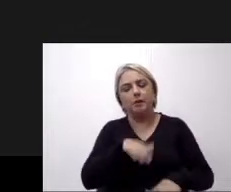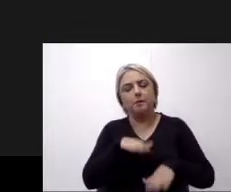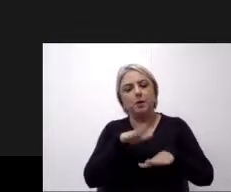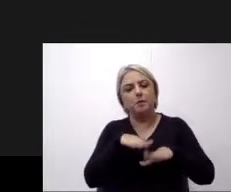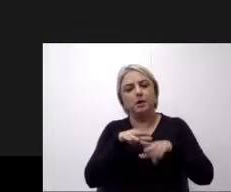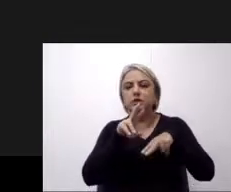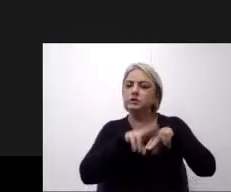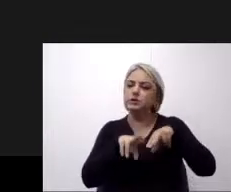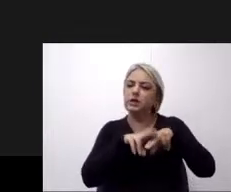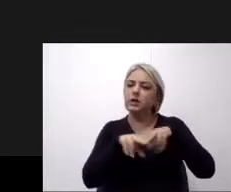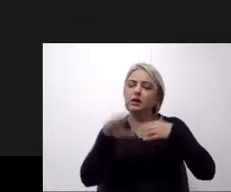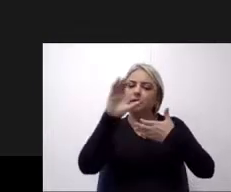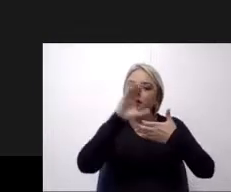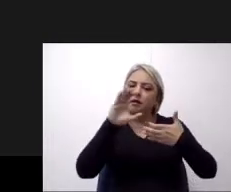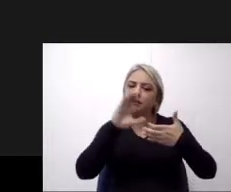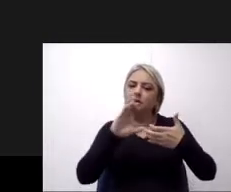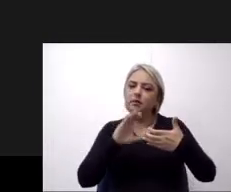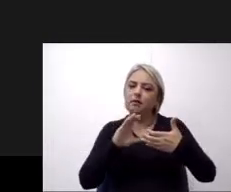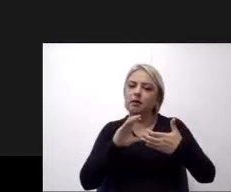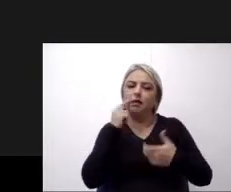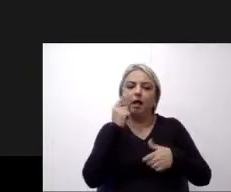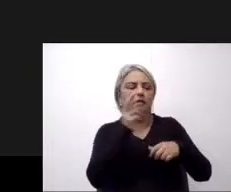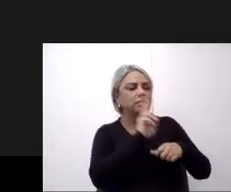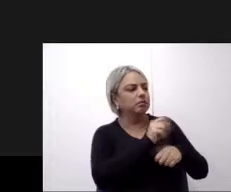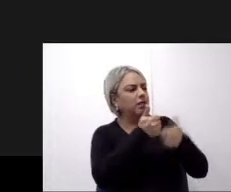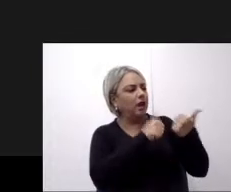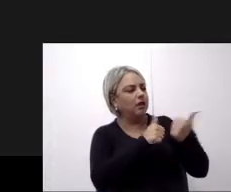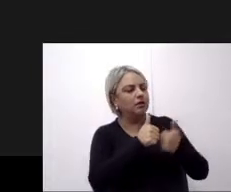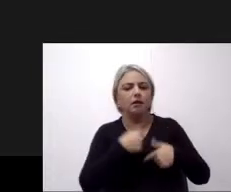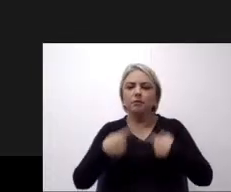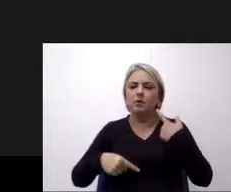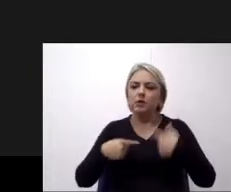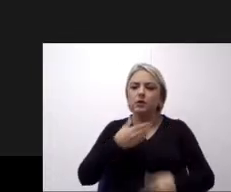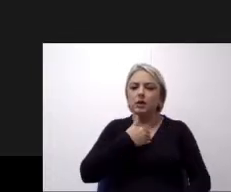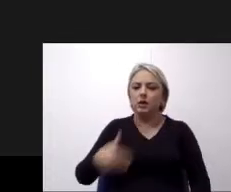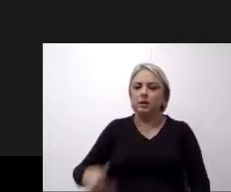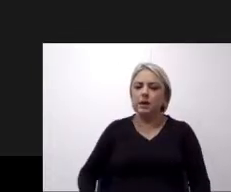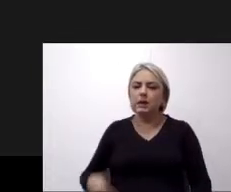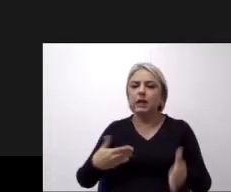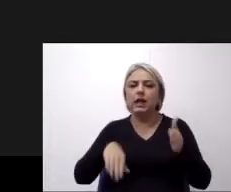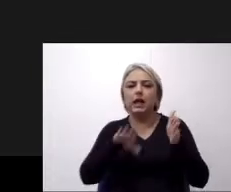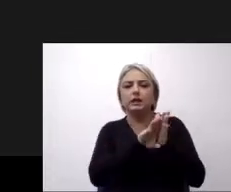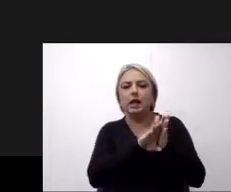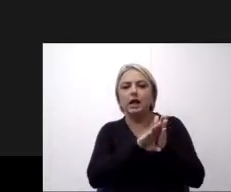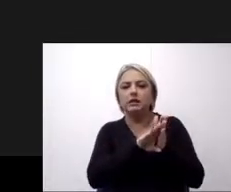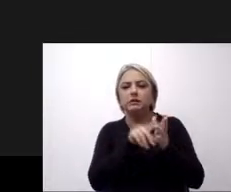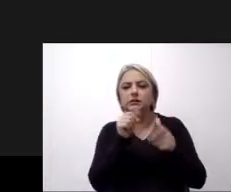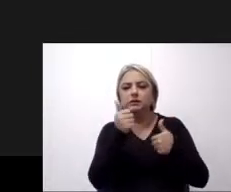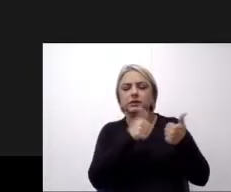public policies enriches the analysis of these policies for two reasons.